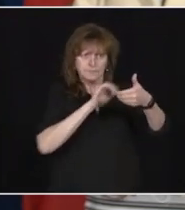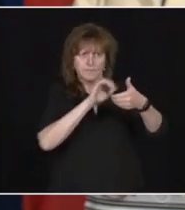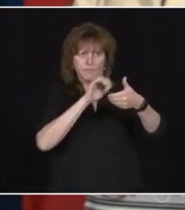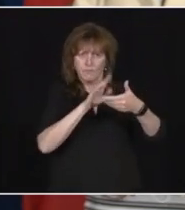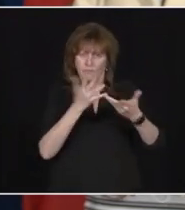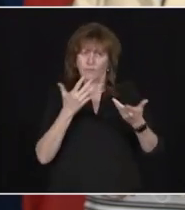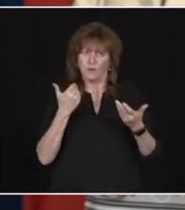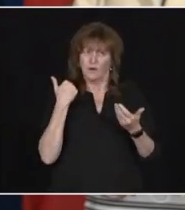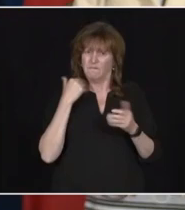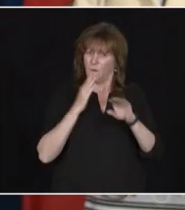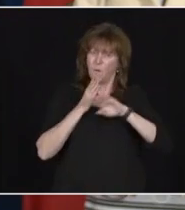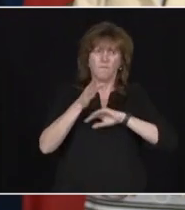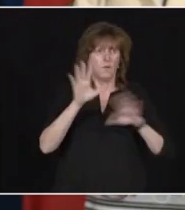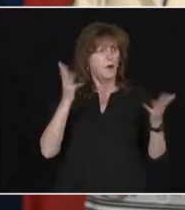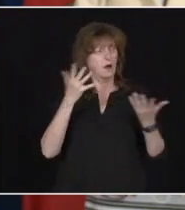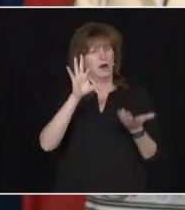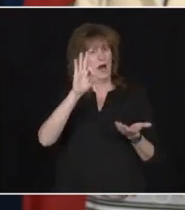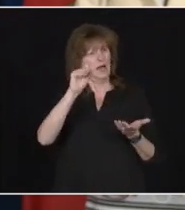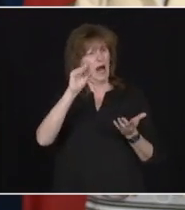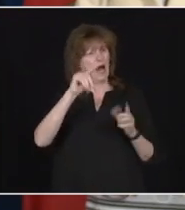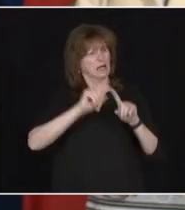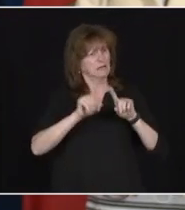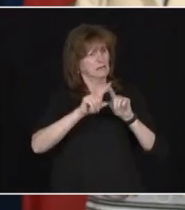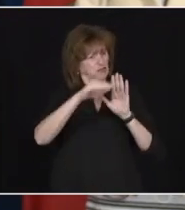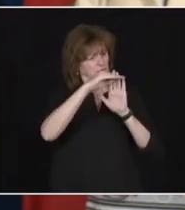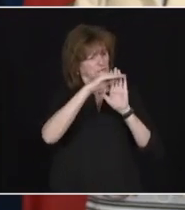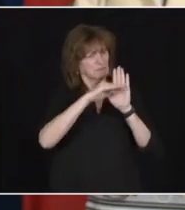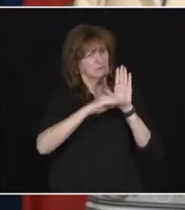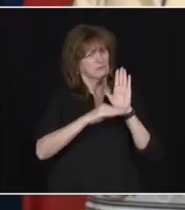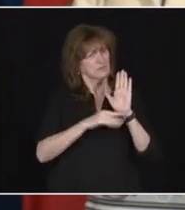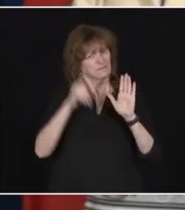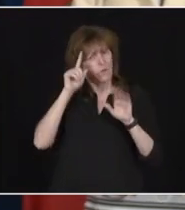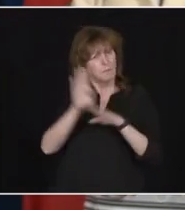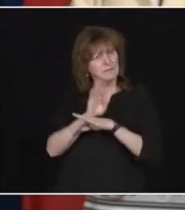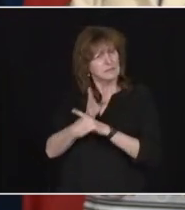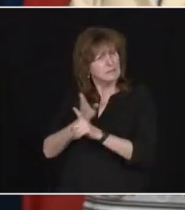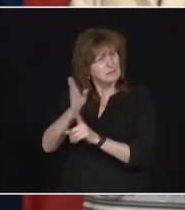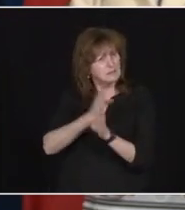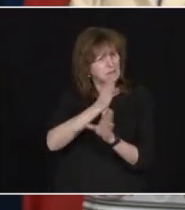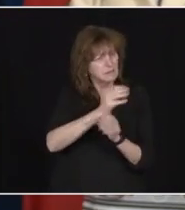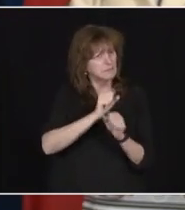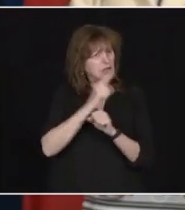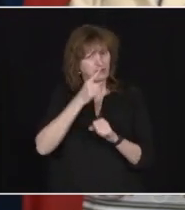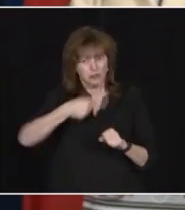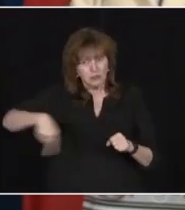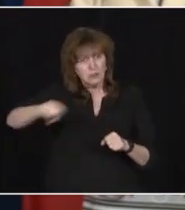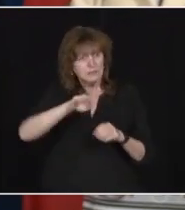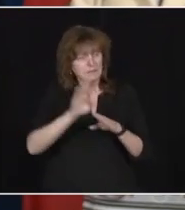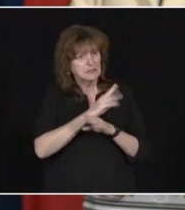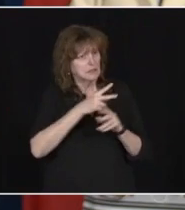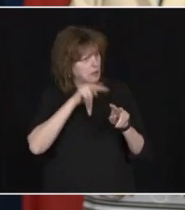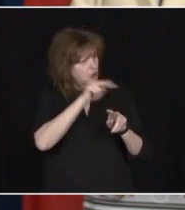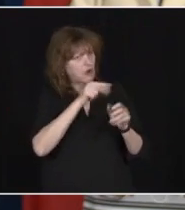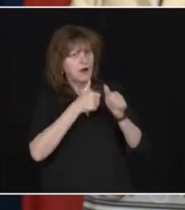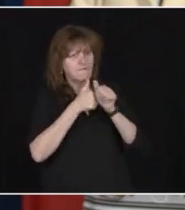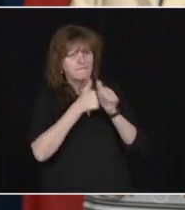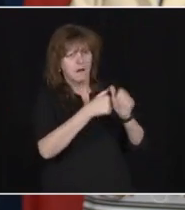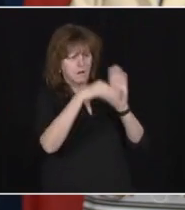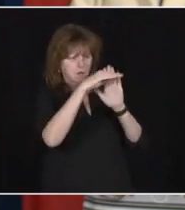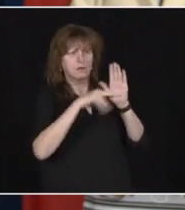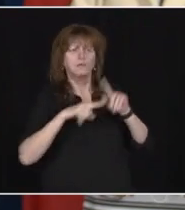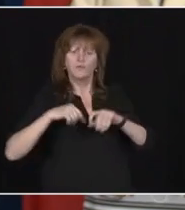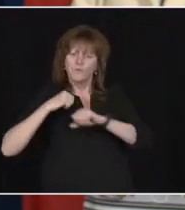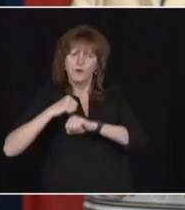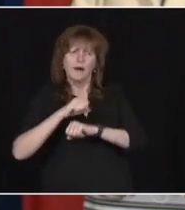environment and better protect staff and consumers. If you're having trouble finding enough personal protective equipment